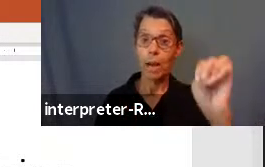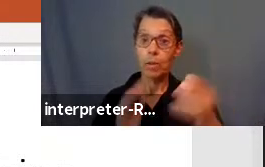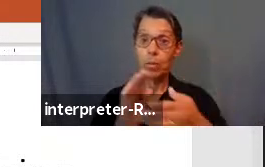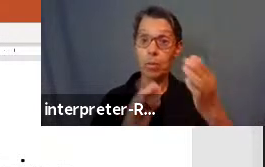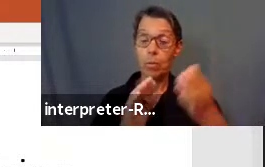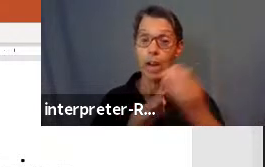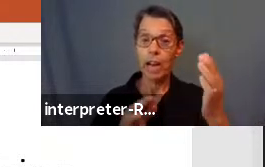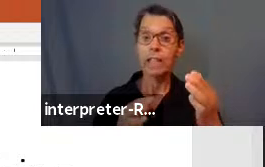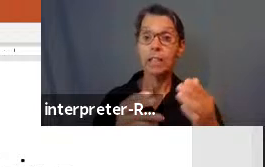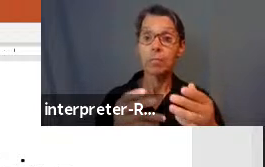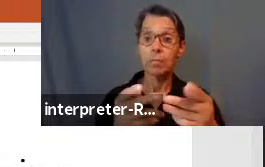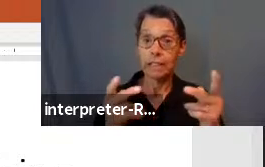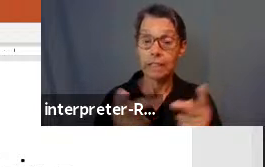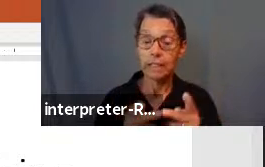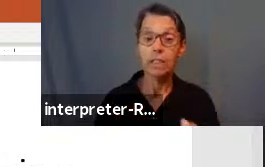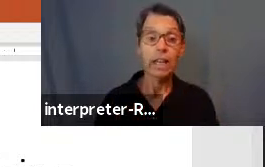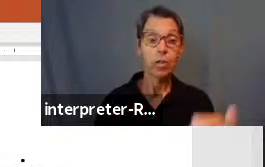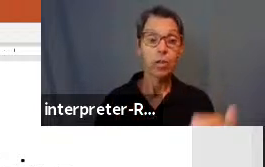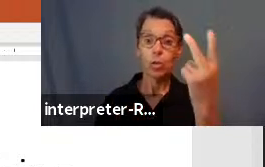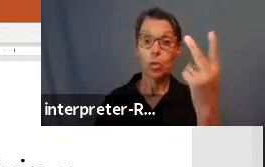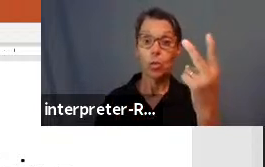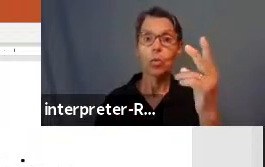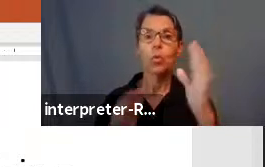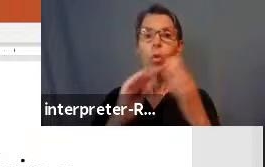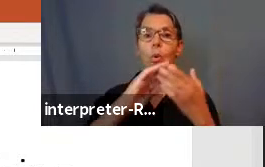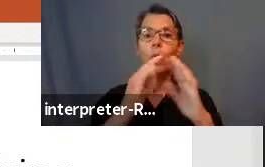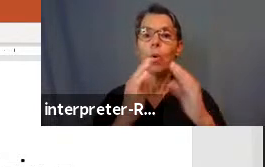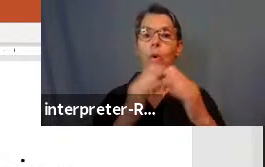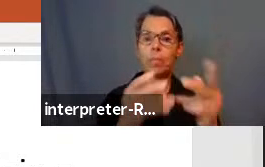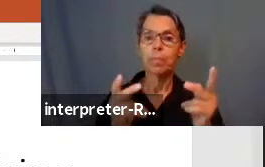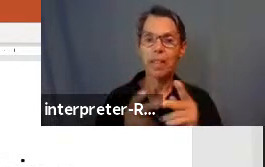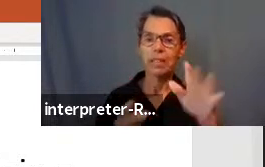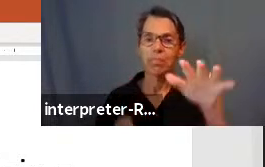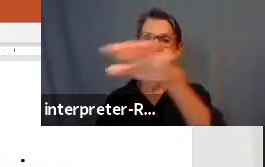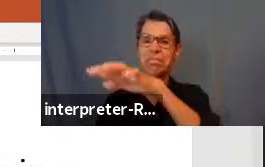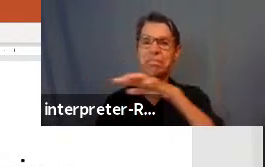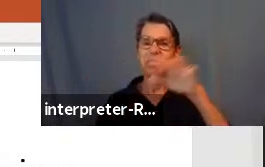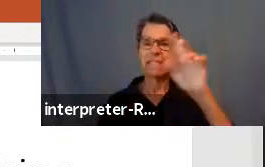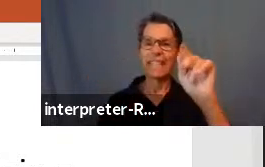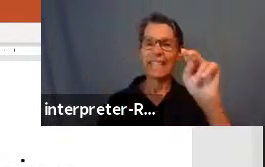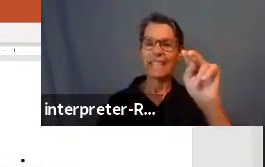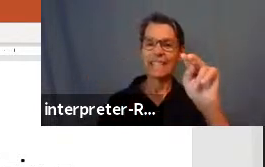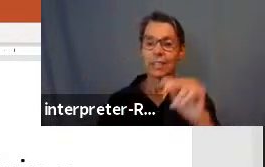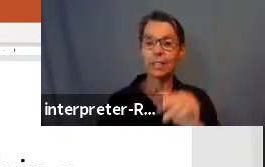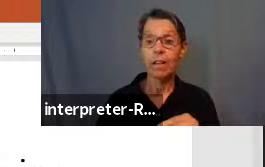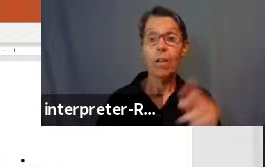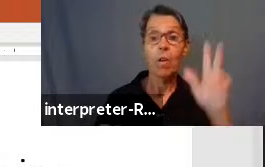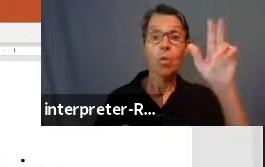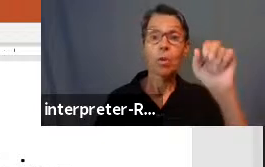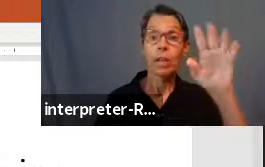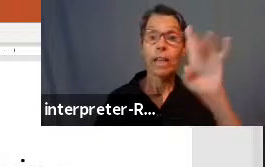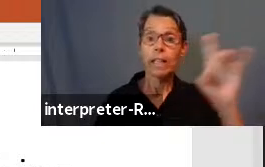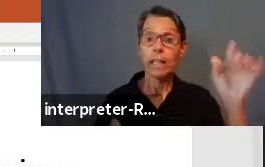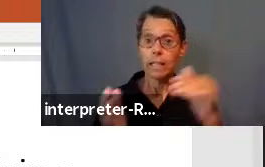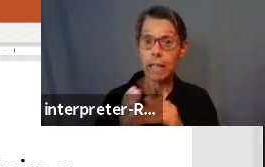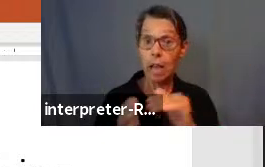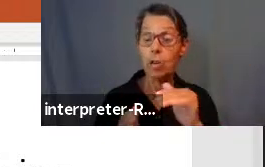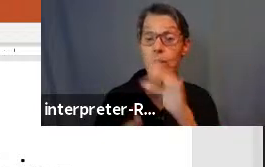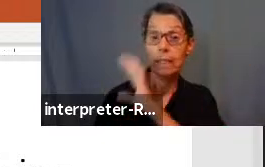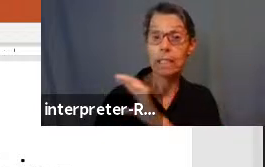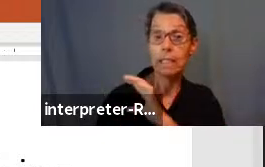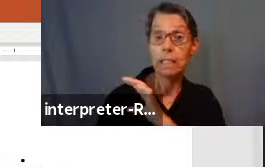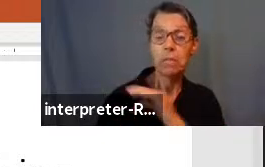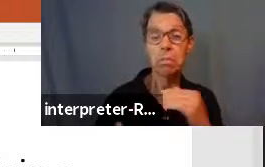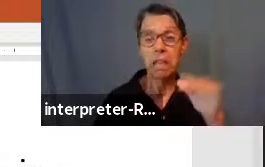programs in the state of Kansas. And there's about, of those 388,000 citizens, we roughly have around 6,500